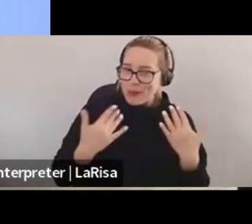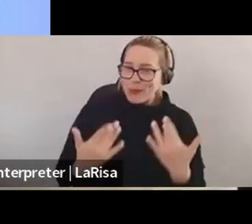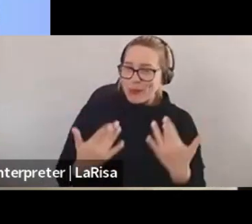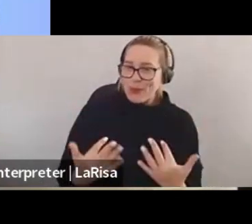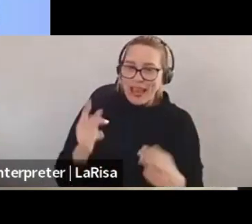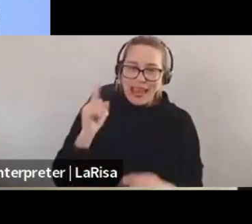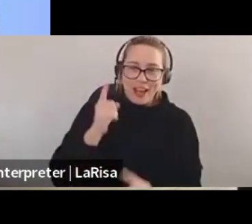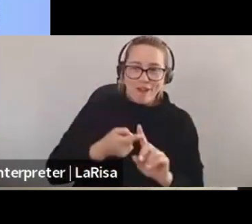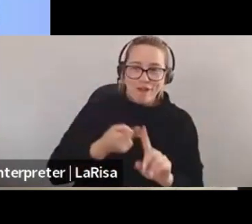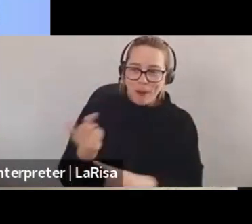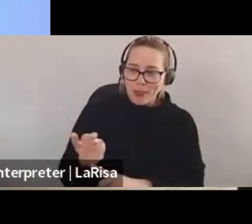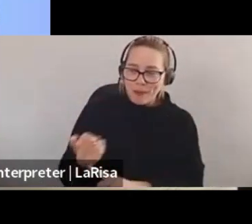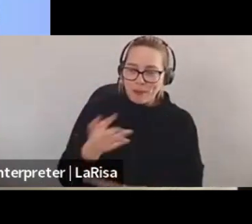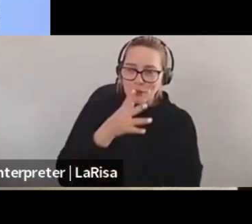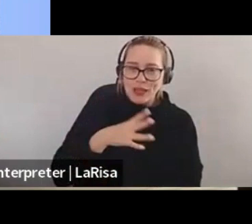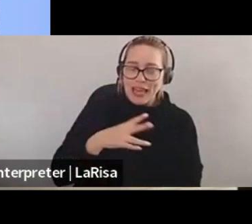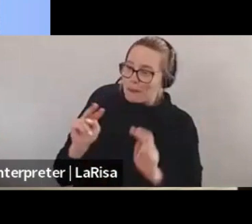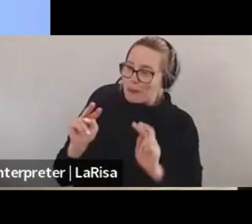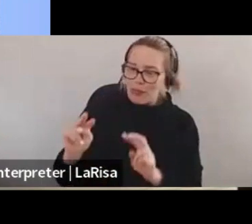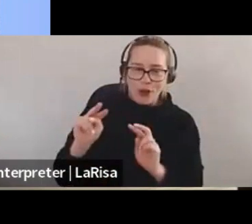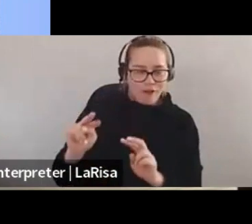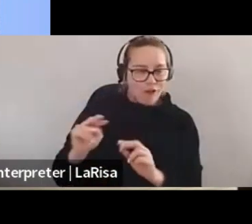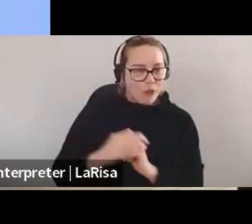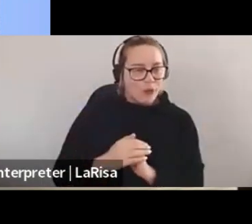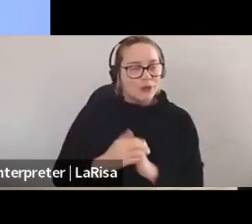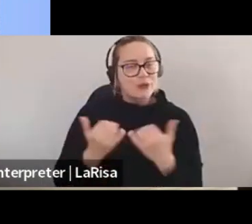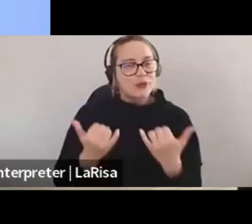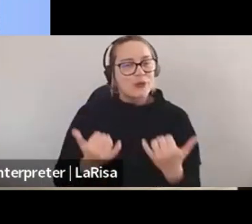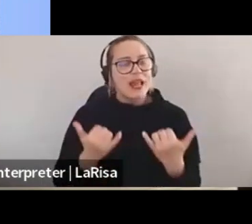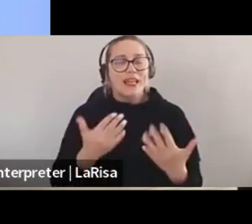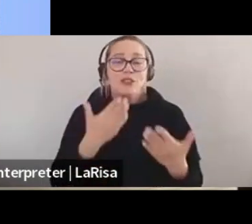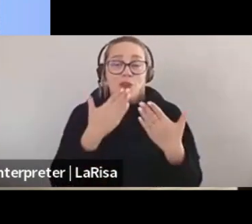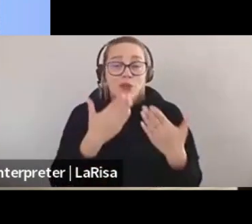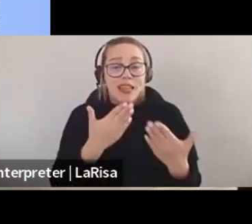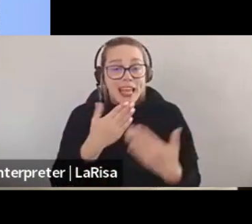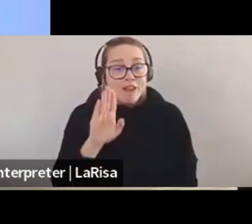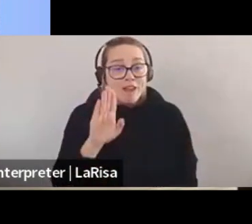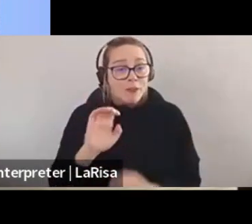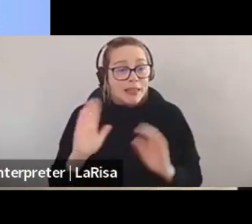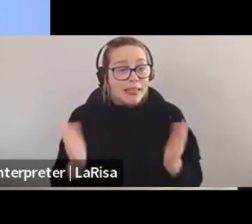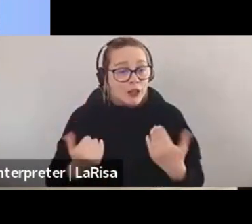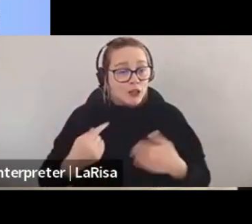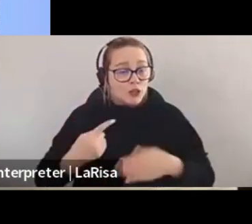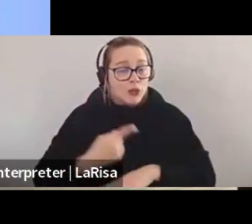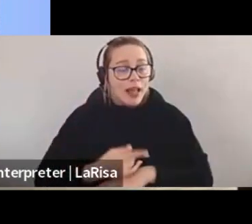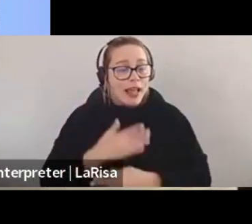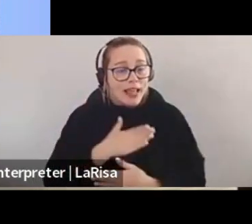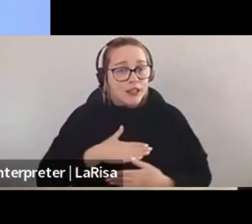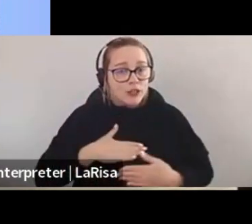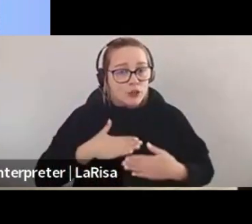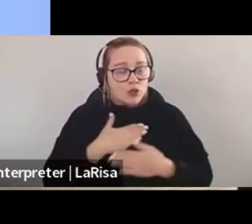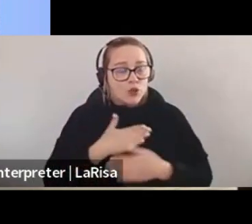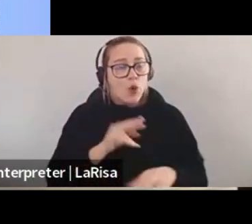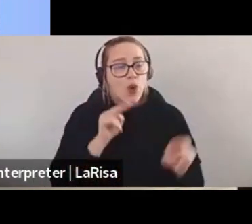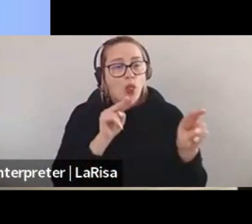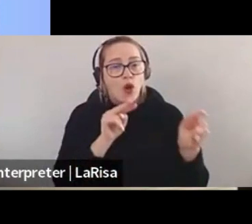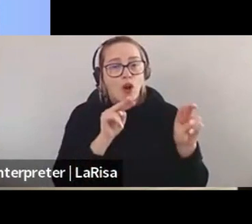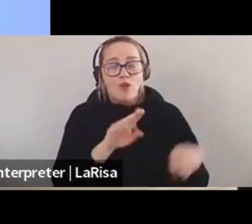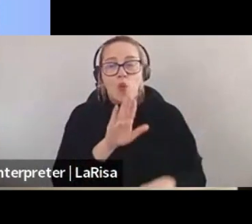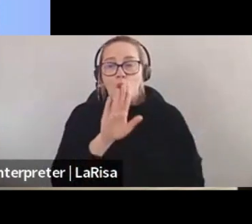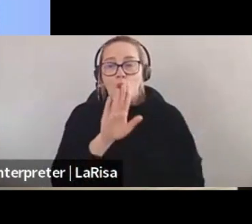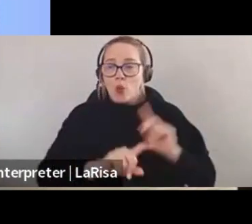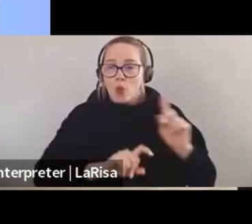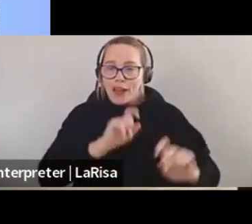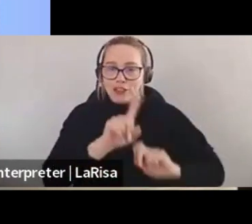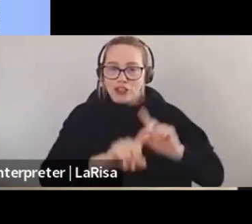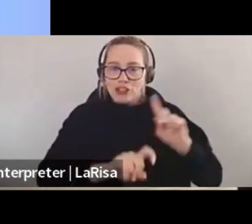So I just cannot wait to hear from these 2 ladies. Been looking forward to this. I just want to thank you for